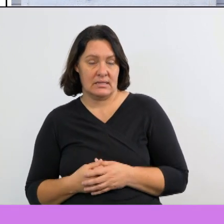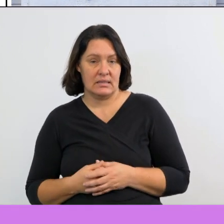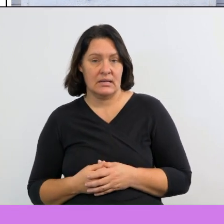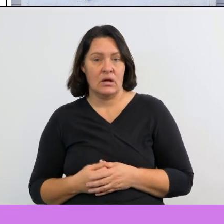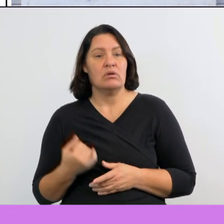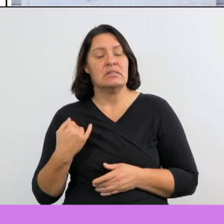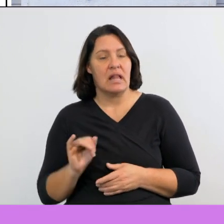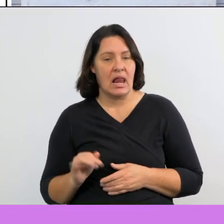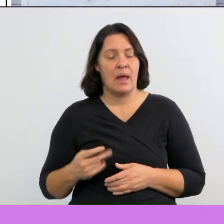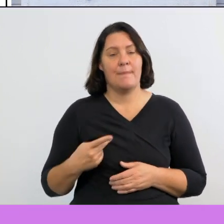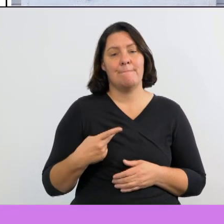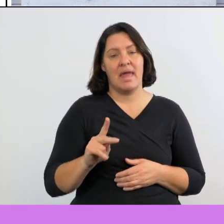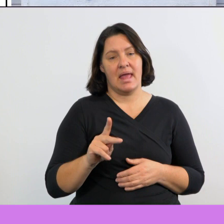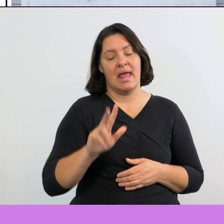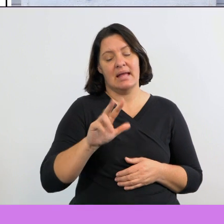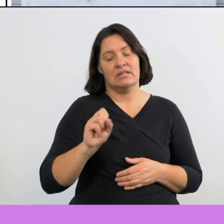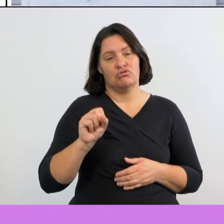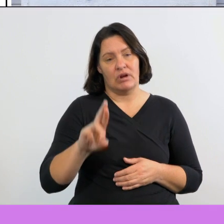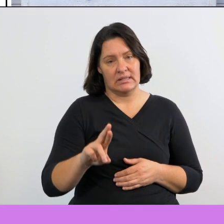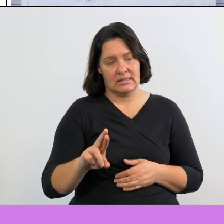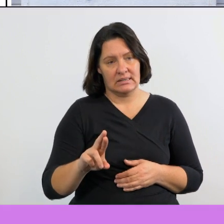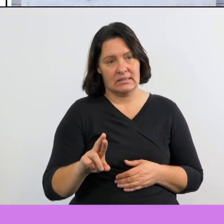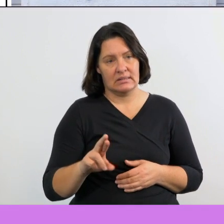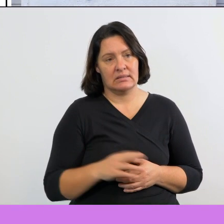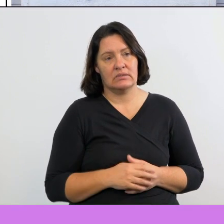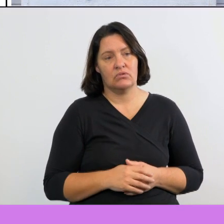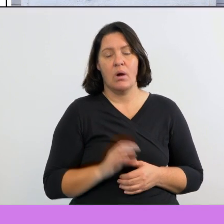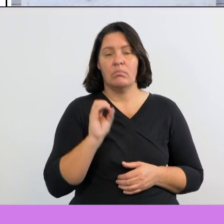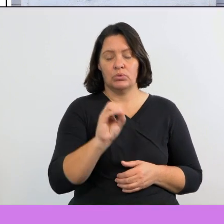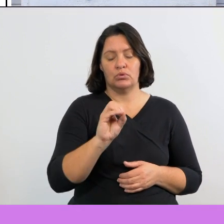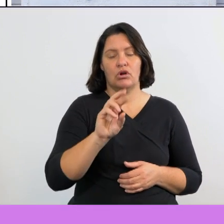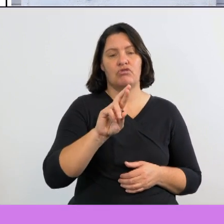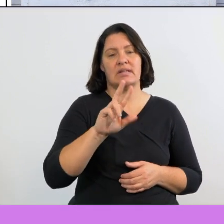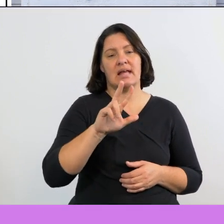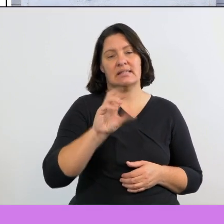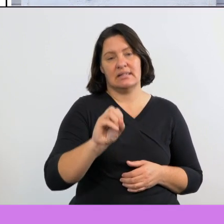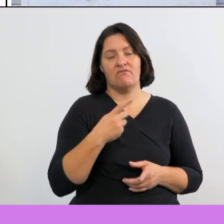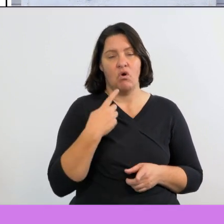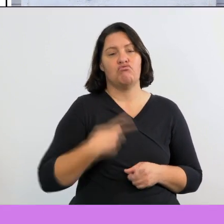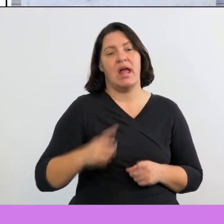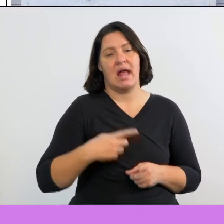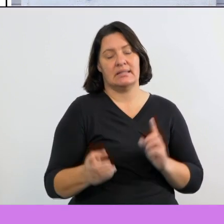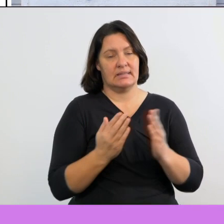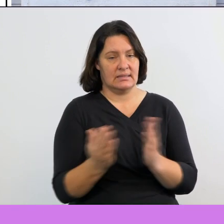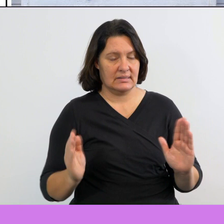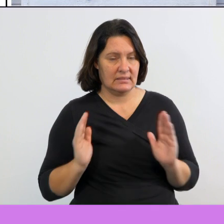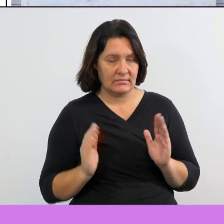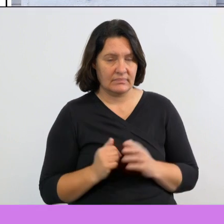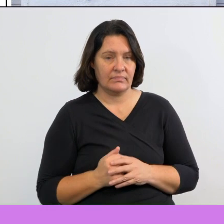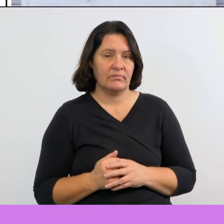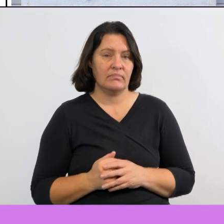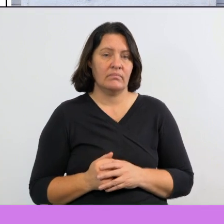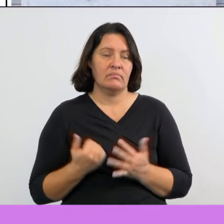Remember, she will still have to pay 80 Rand, and I'm going to indicate it here because that is for renting the store. All